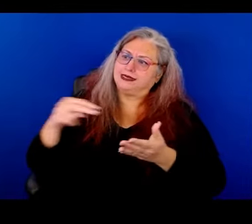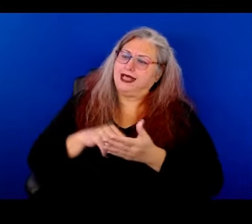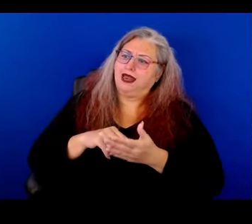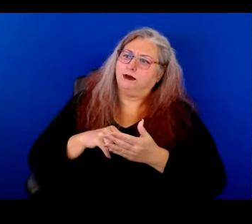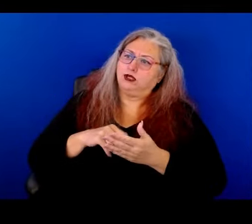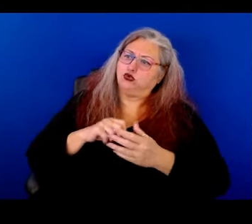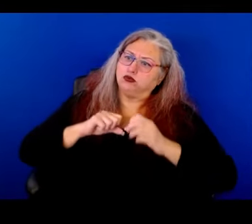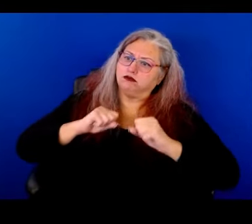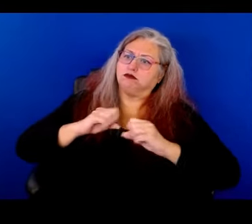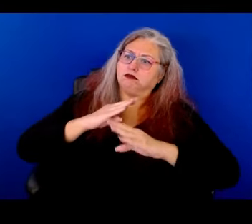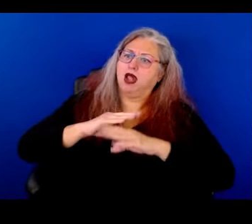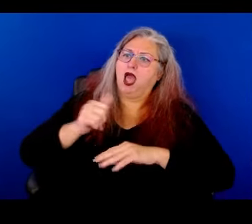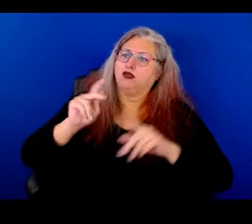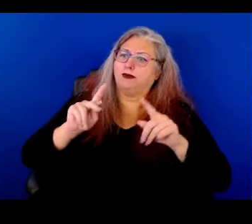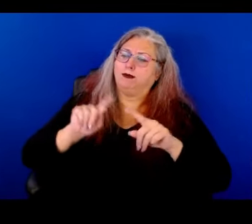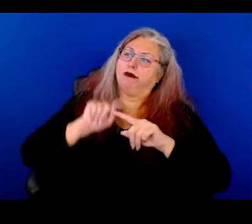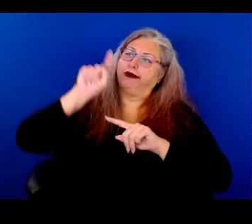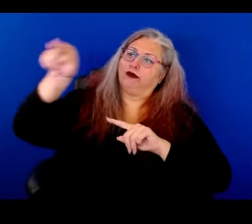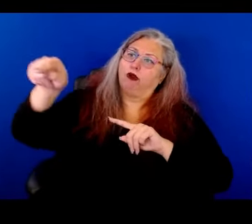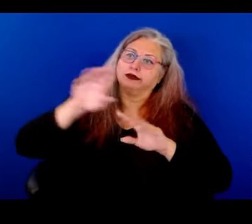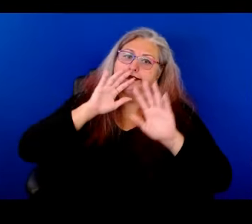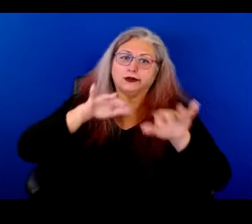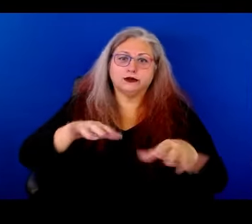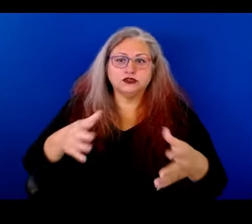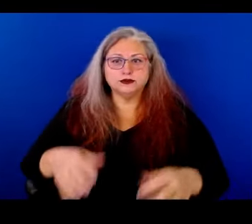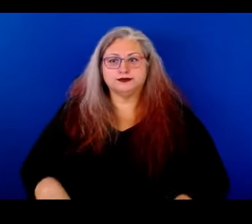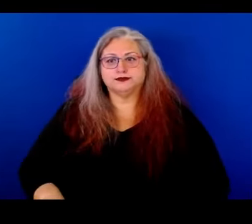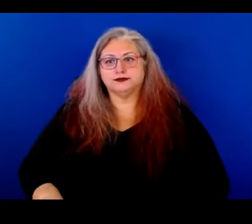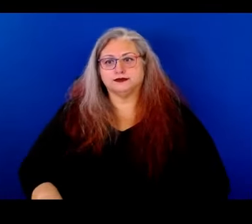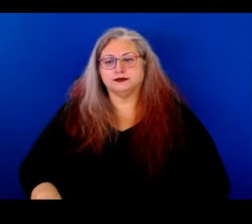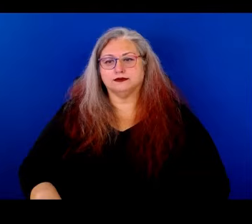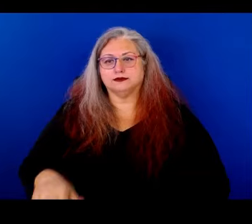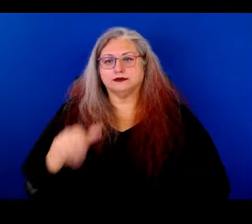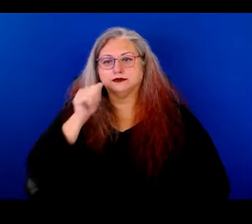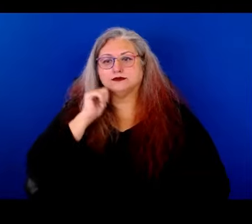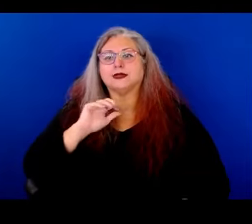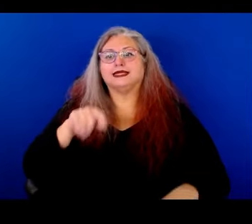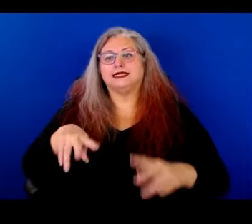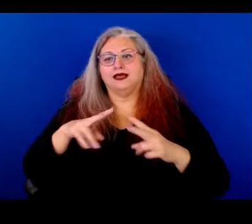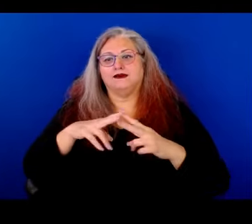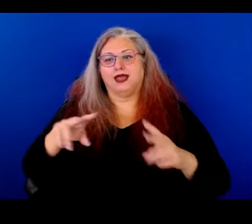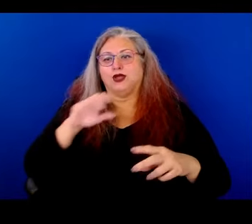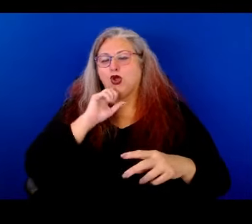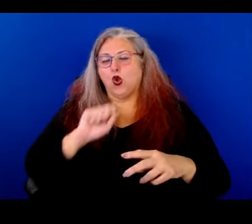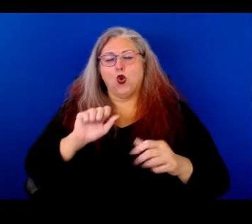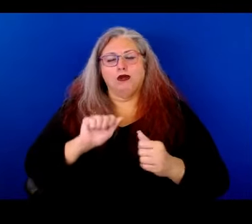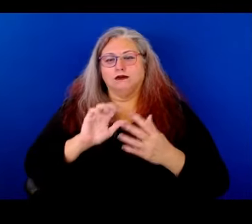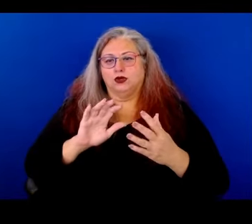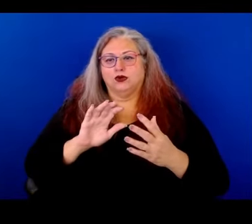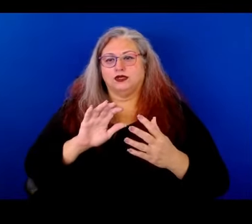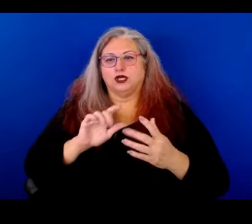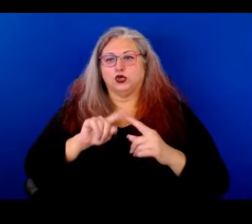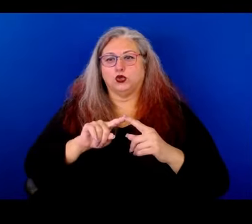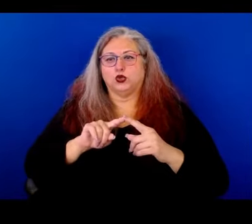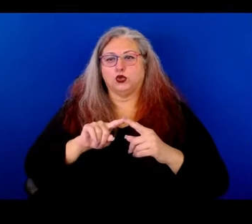human beings across the sea? So it's a very, very old tactic to